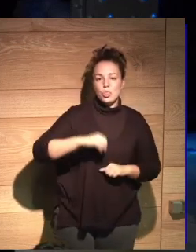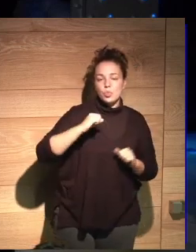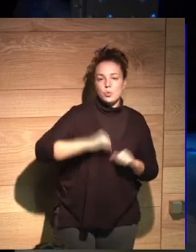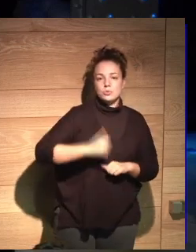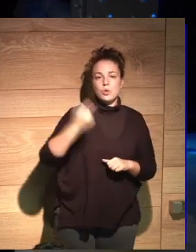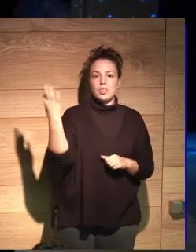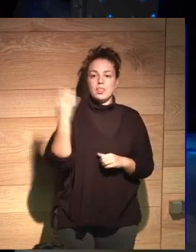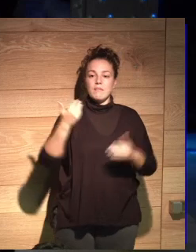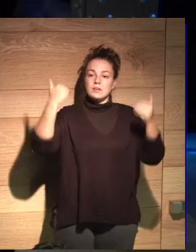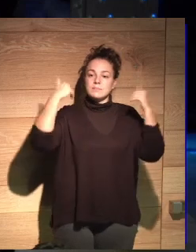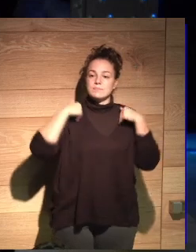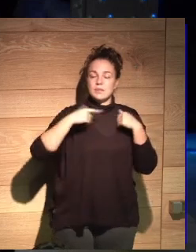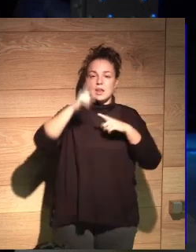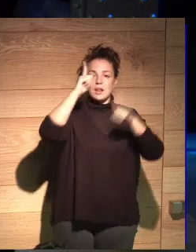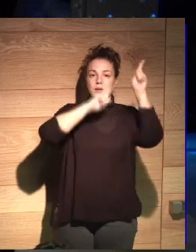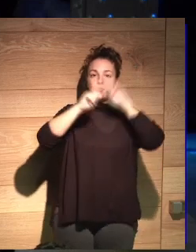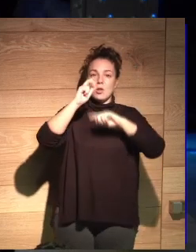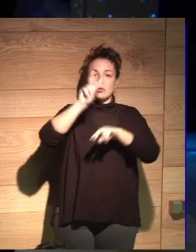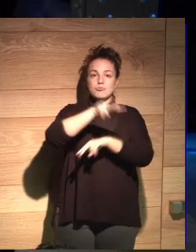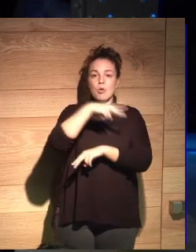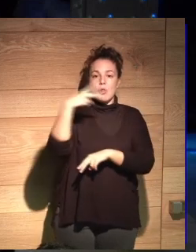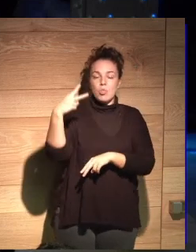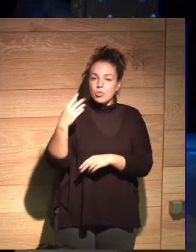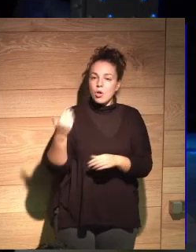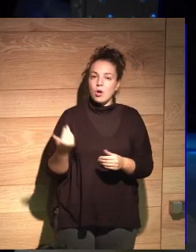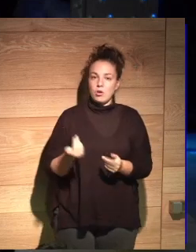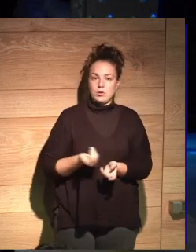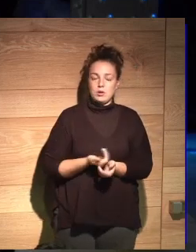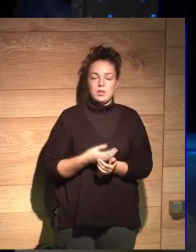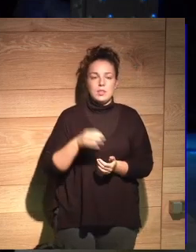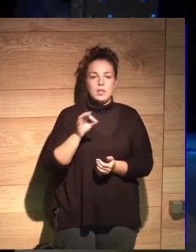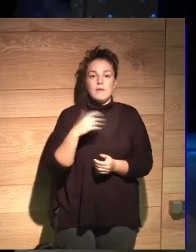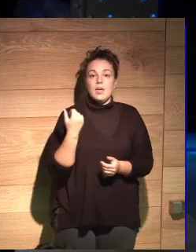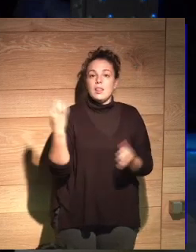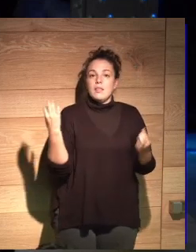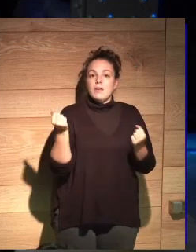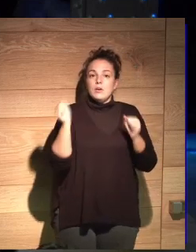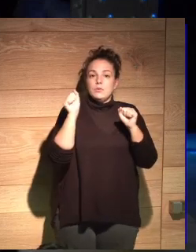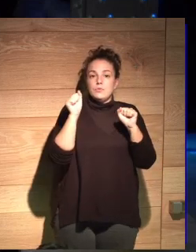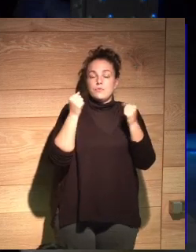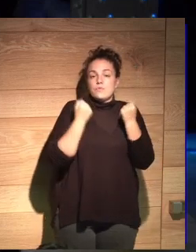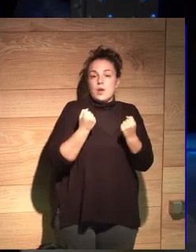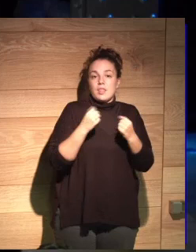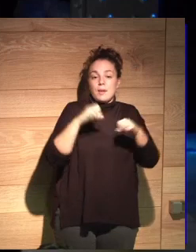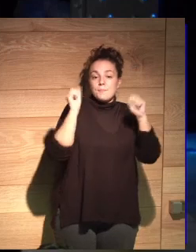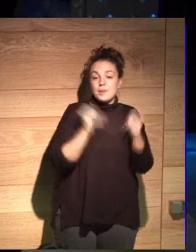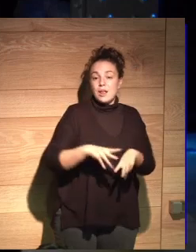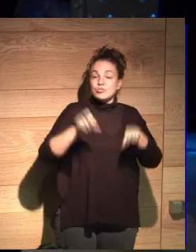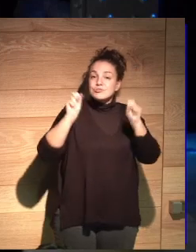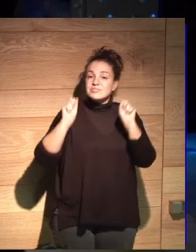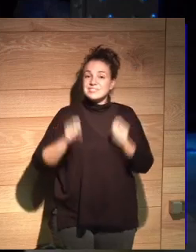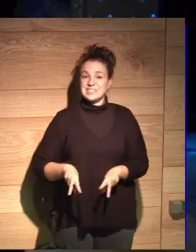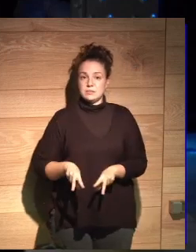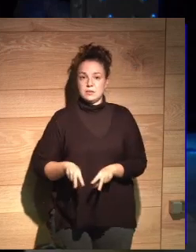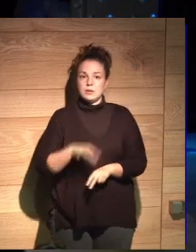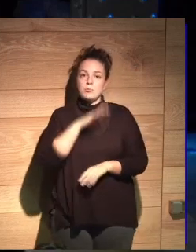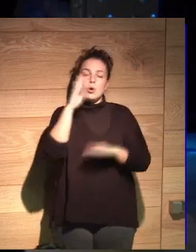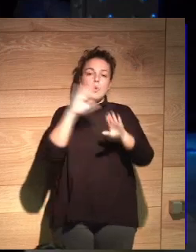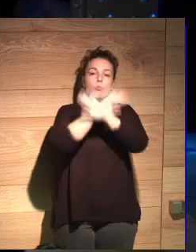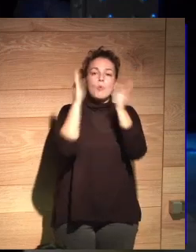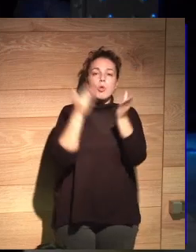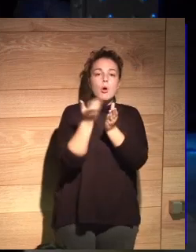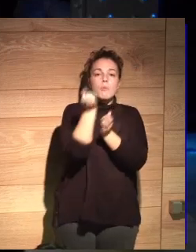let's be responsible, let's face our problems, and let's propose to create with our own strength, with no miracles, a